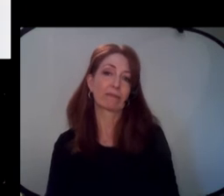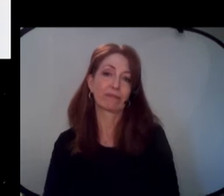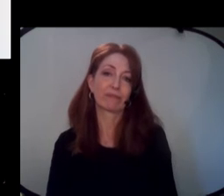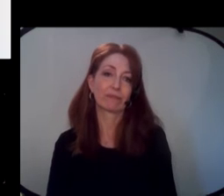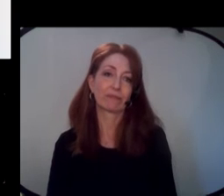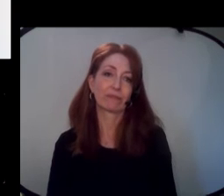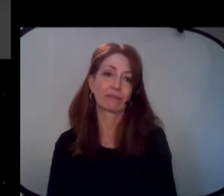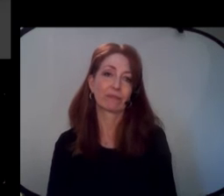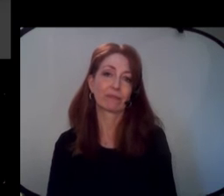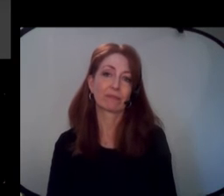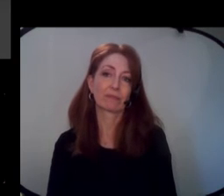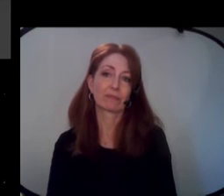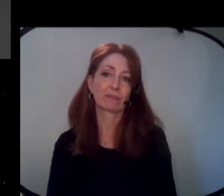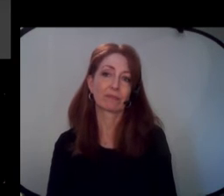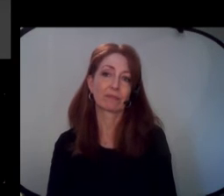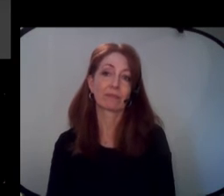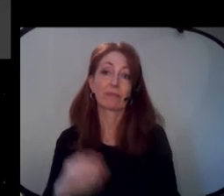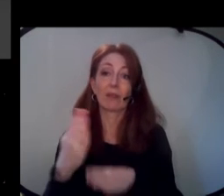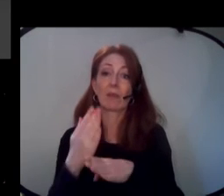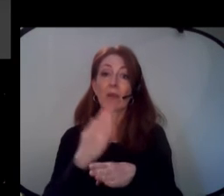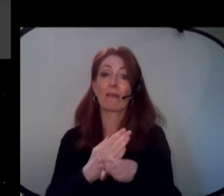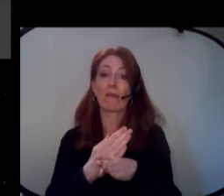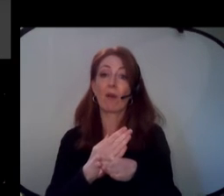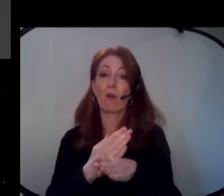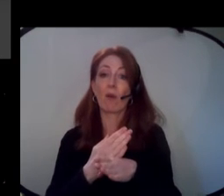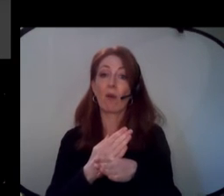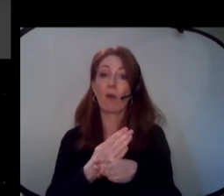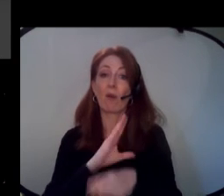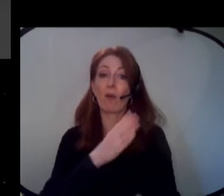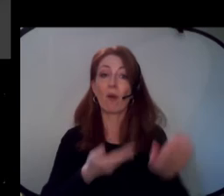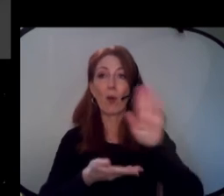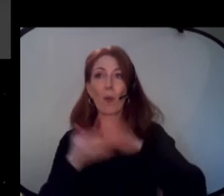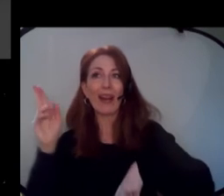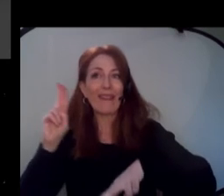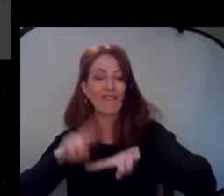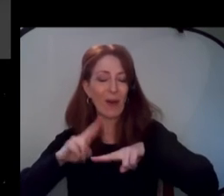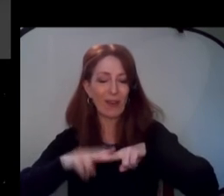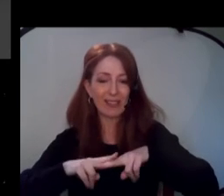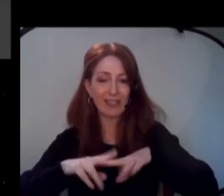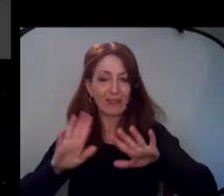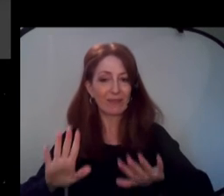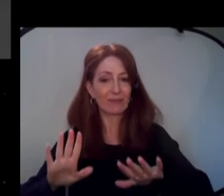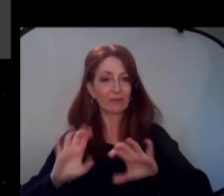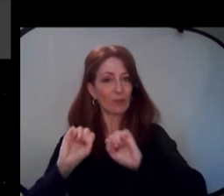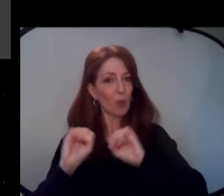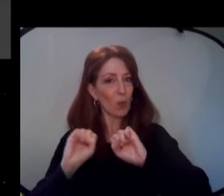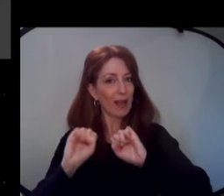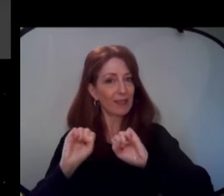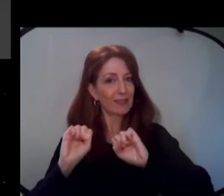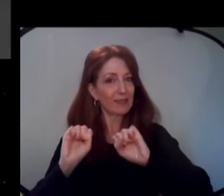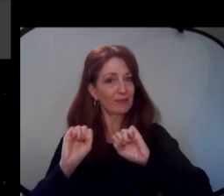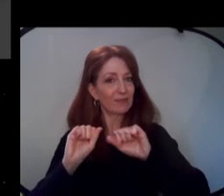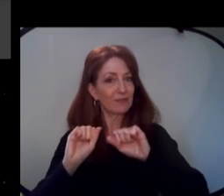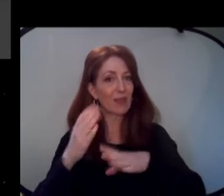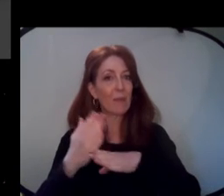Yeah, very, very different circumstances. Before we leave Florence in our story, I guess, and move on to a next painting and